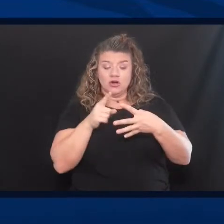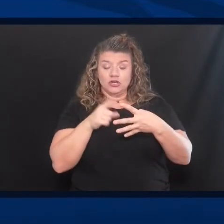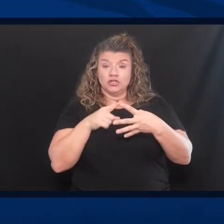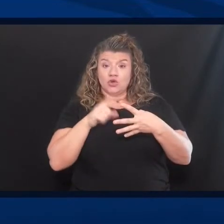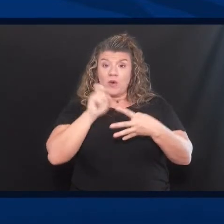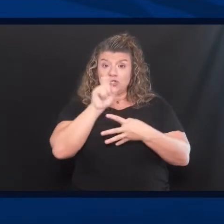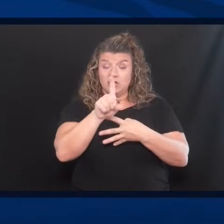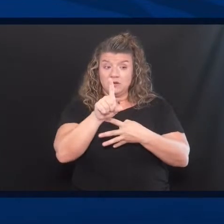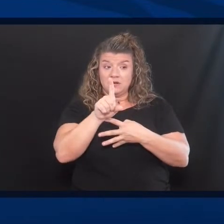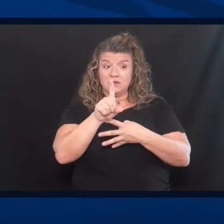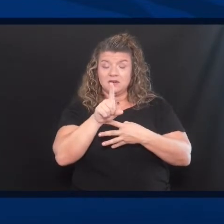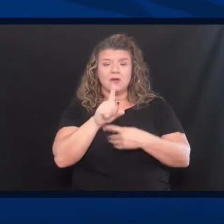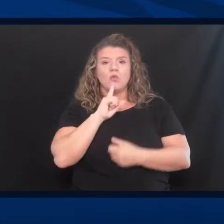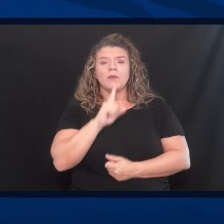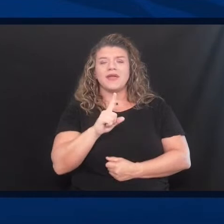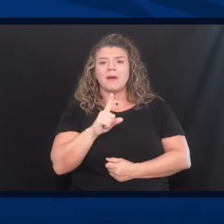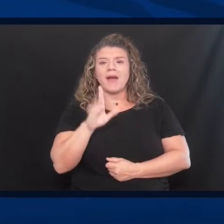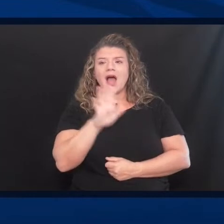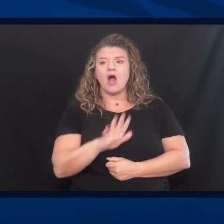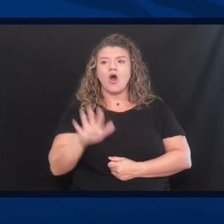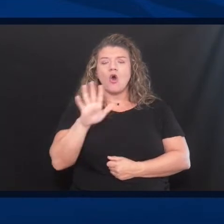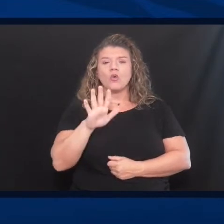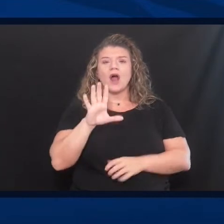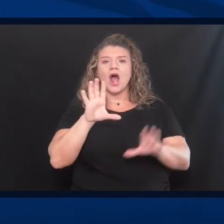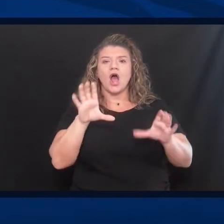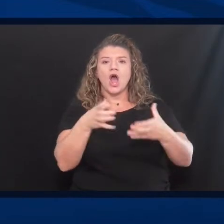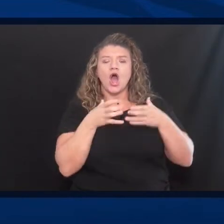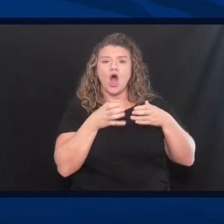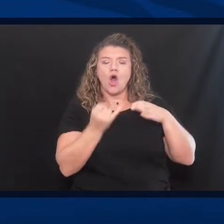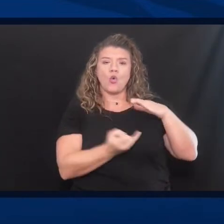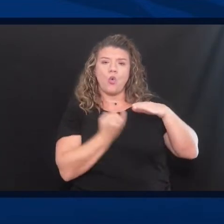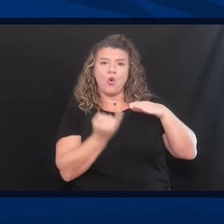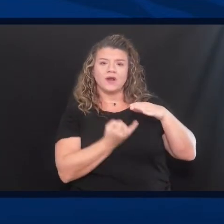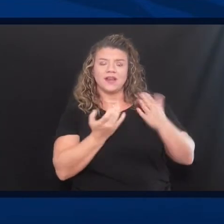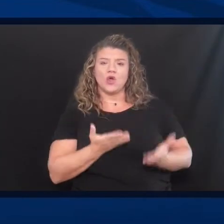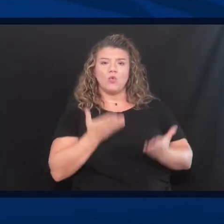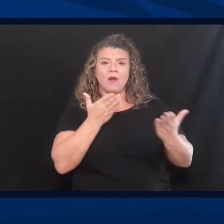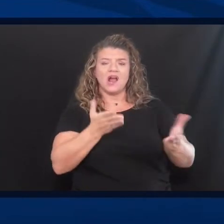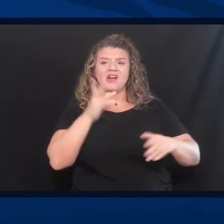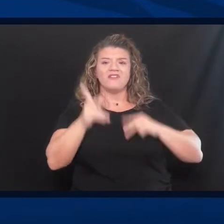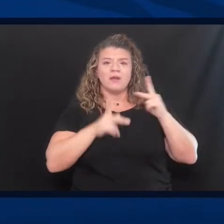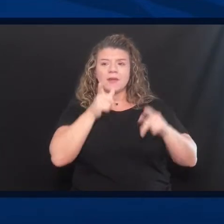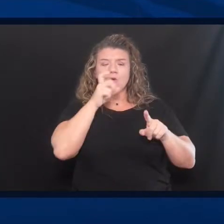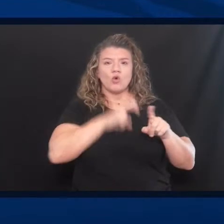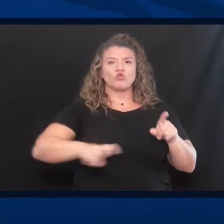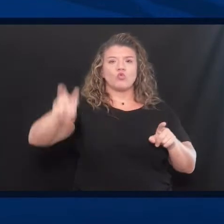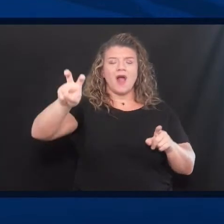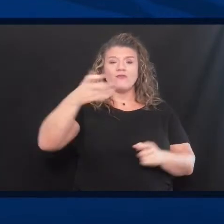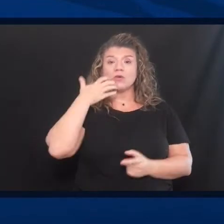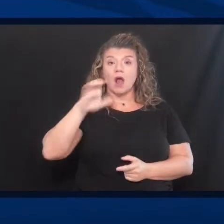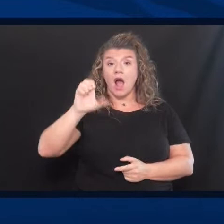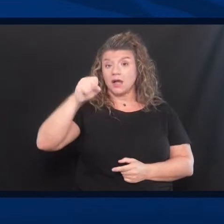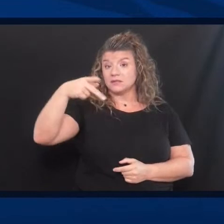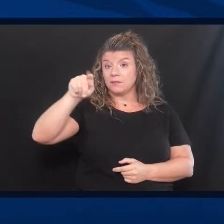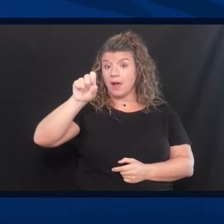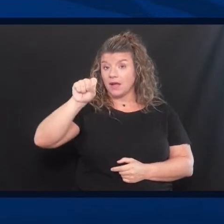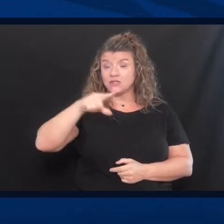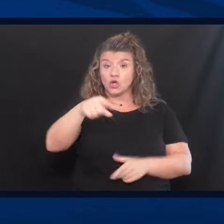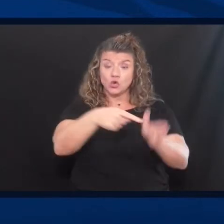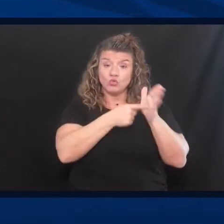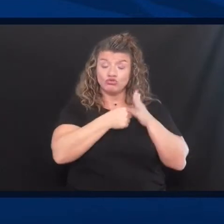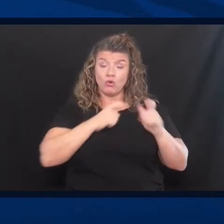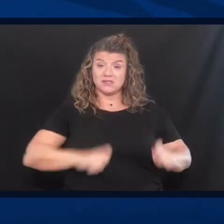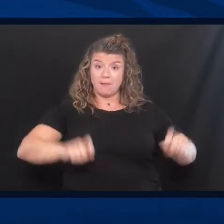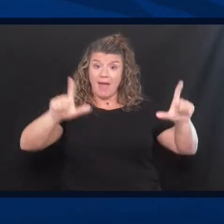be about a quarantine recommendation for people who travel to hotspots. Governor, you showed us the map from